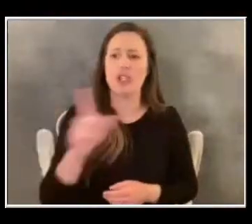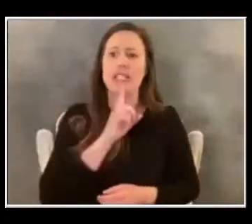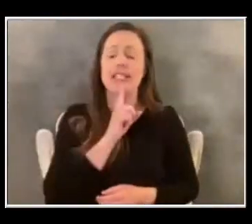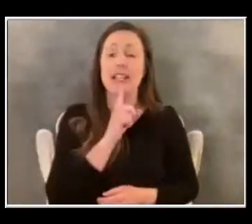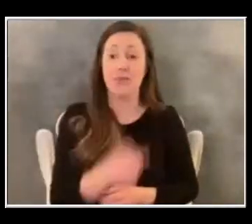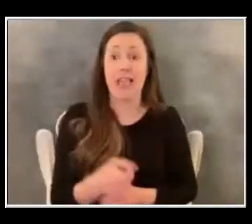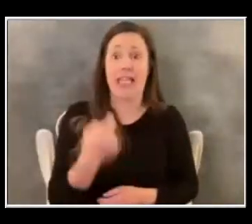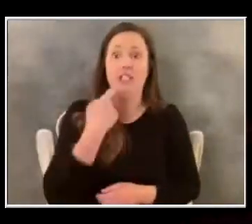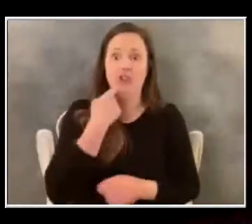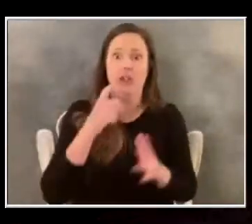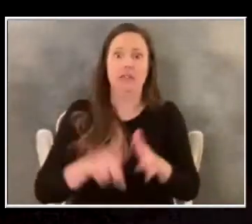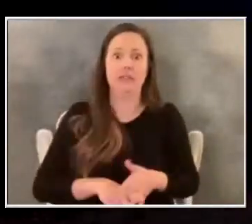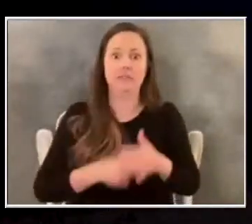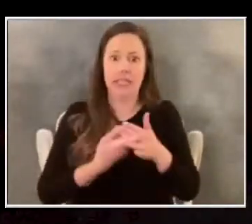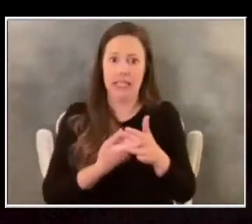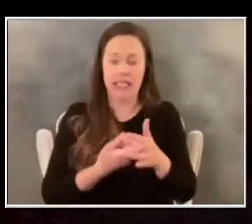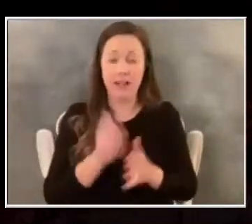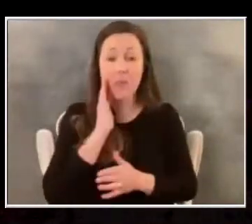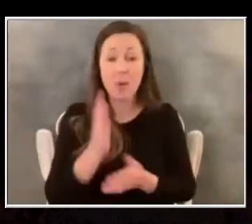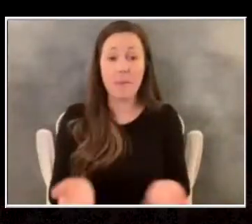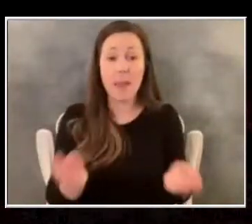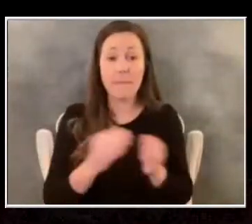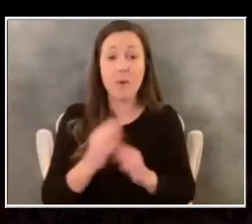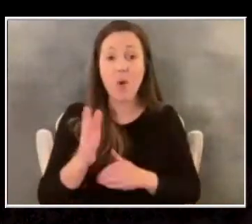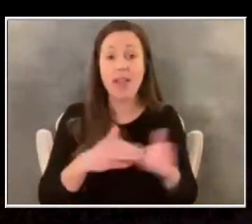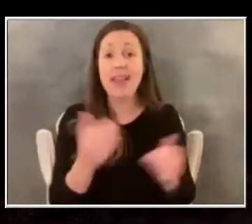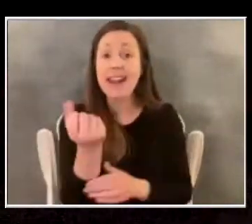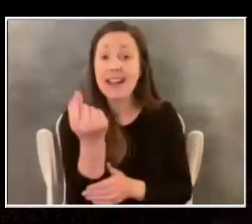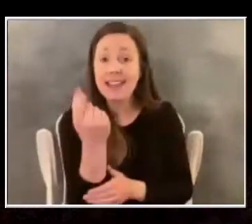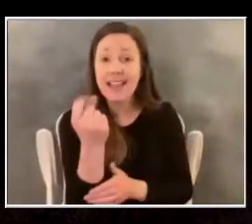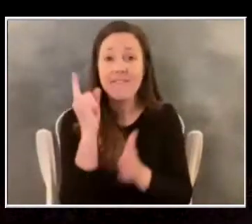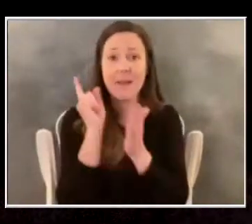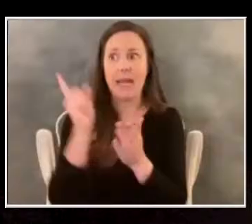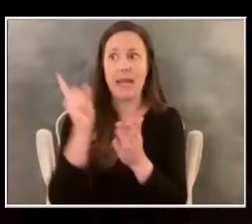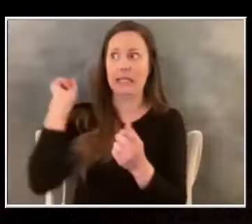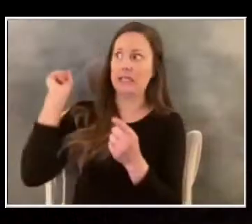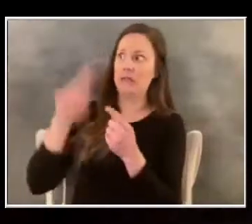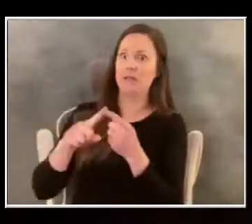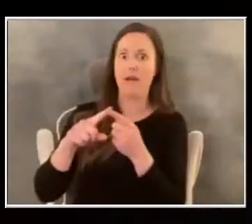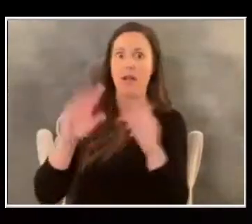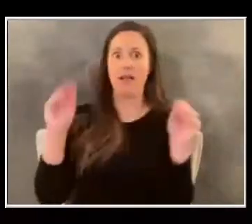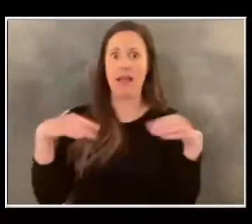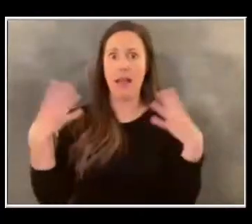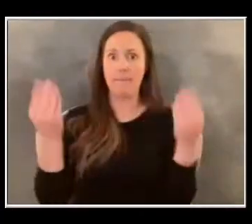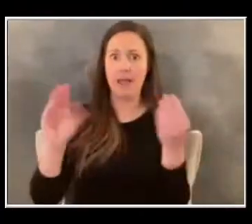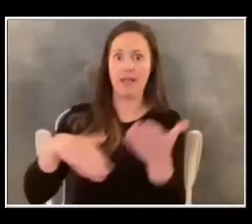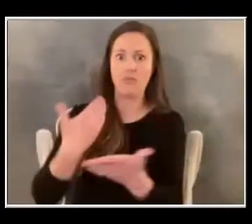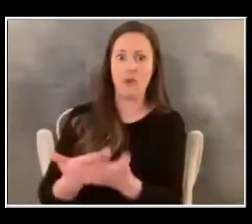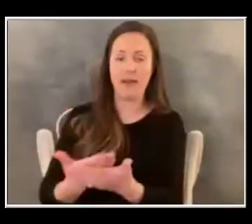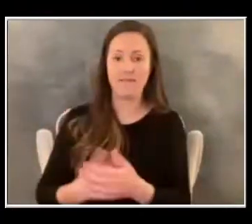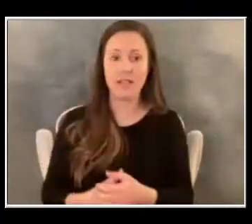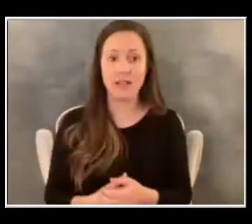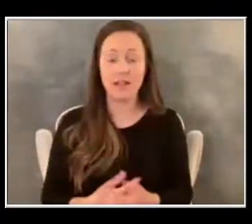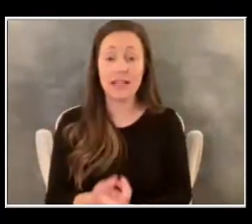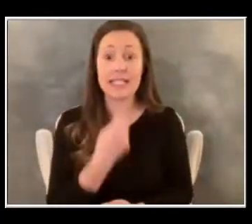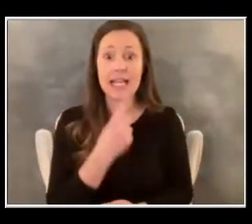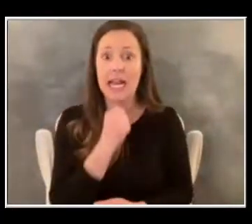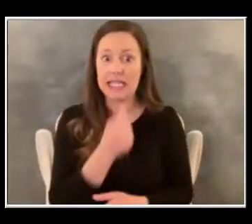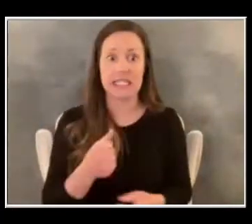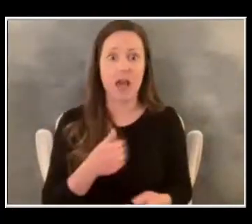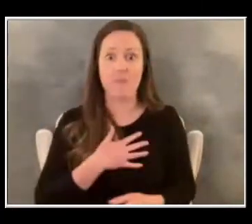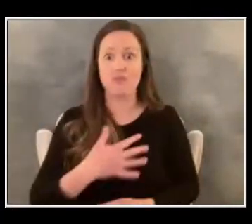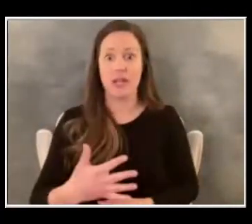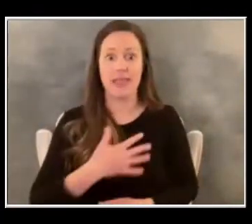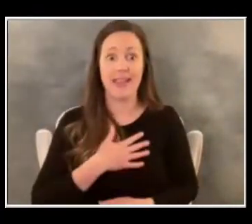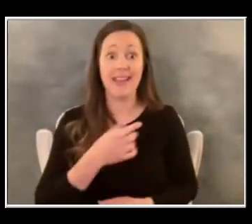beginning. It will be more than 11 minutes before medical responders arrive. It's not breathing. Okay,